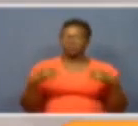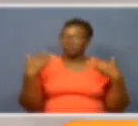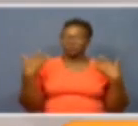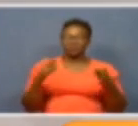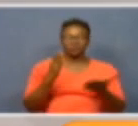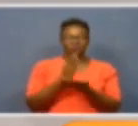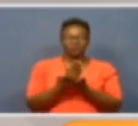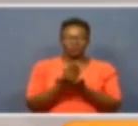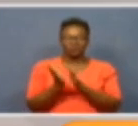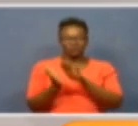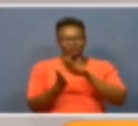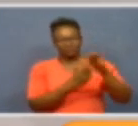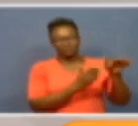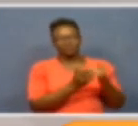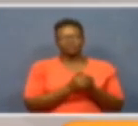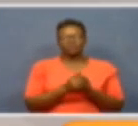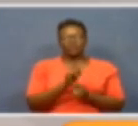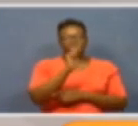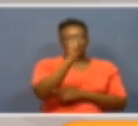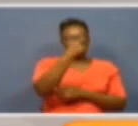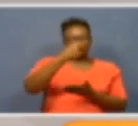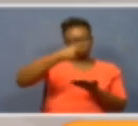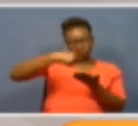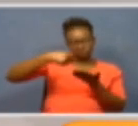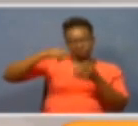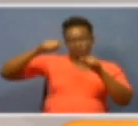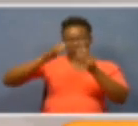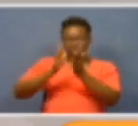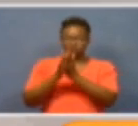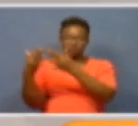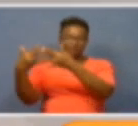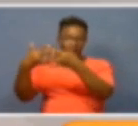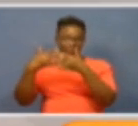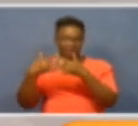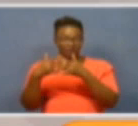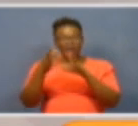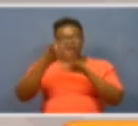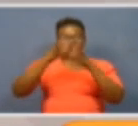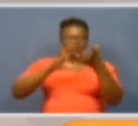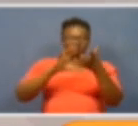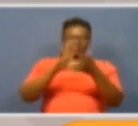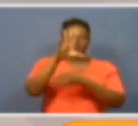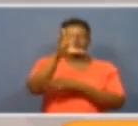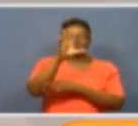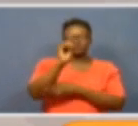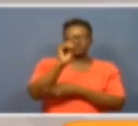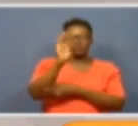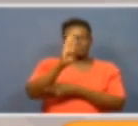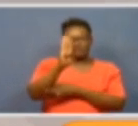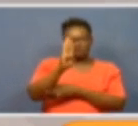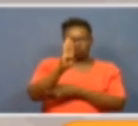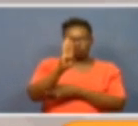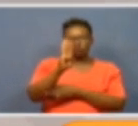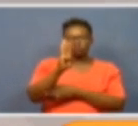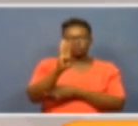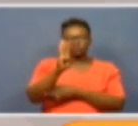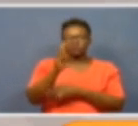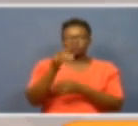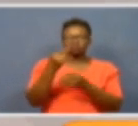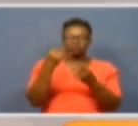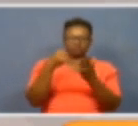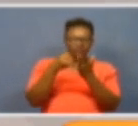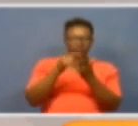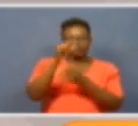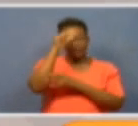Kenya has signed bilateral agreements with the United States estimated at 50 billion shillings. The deals cutting across government